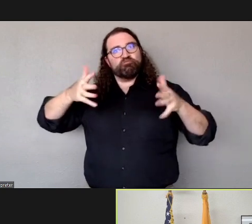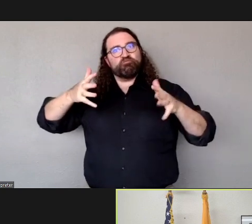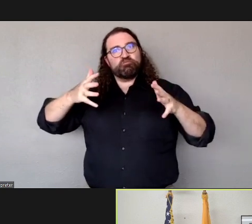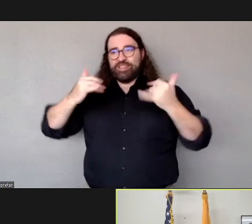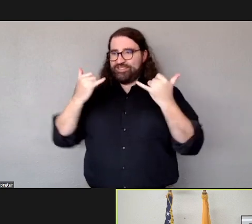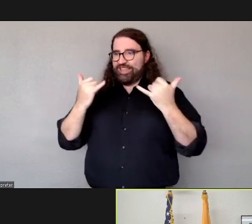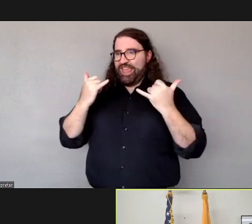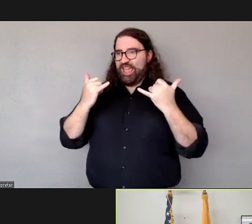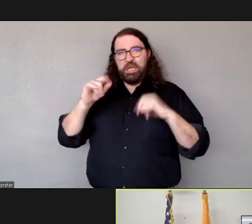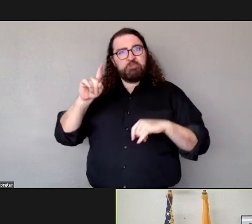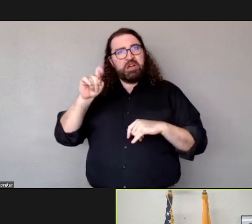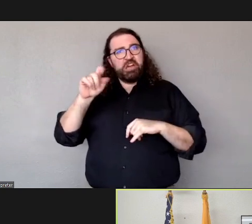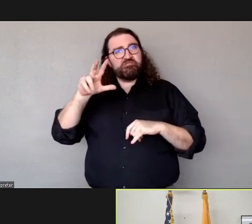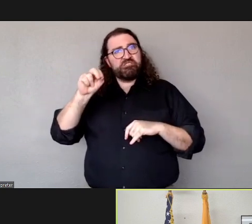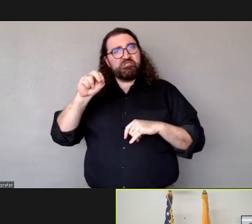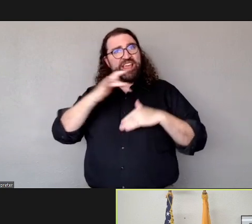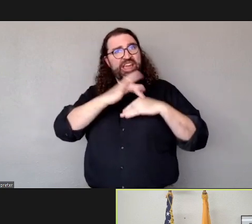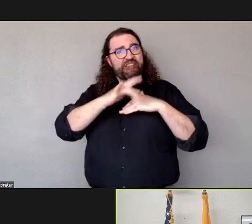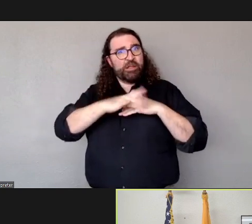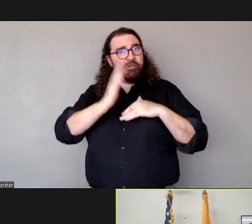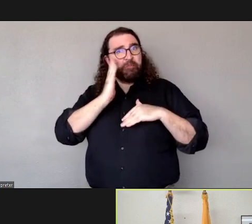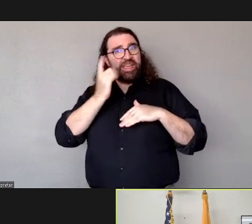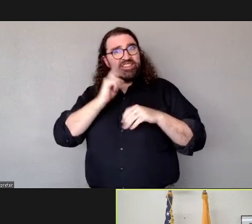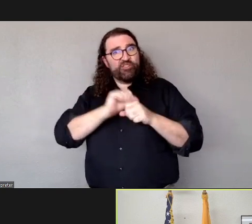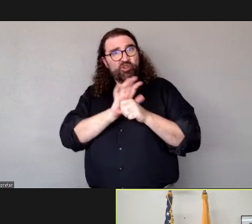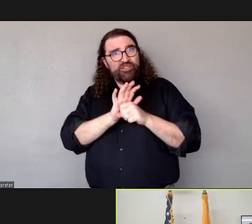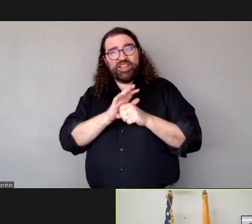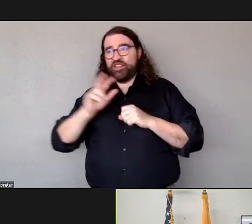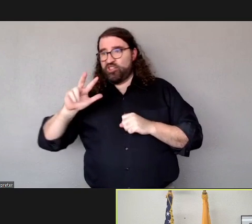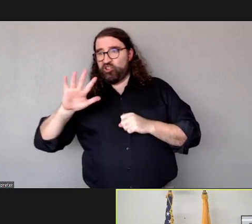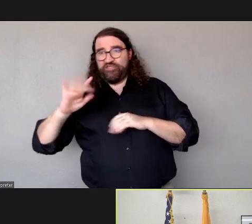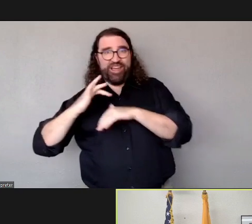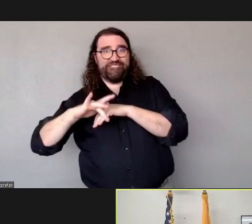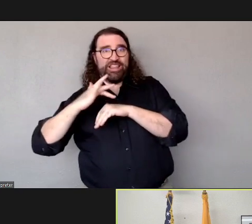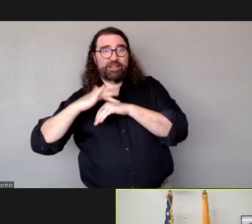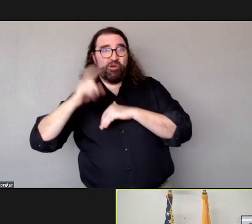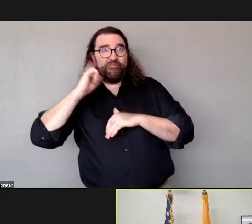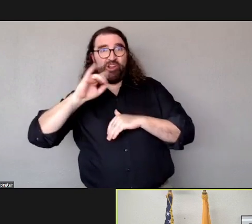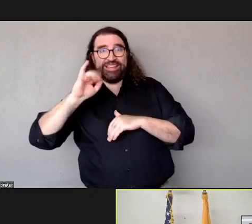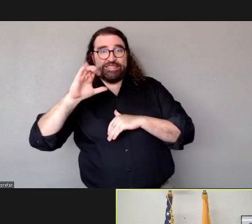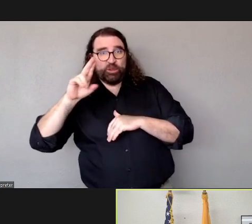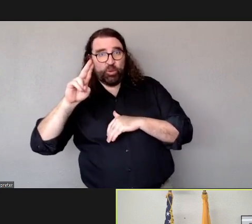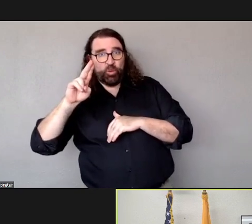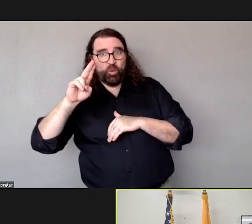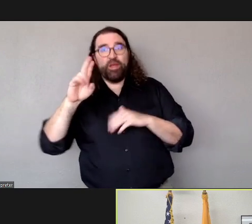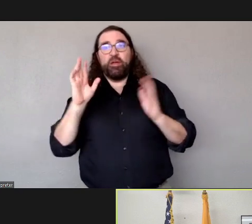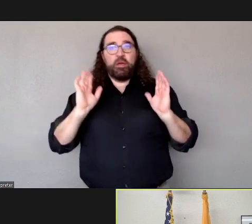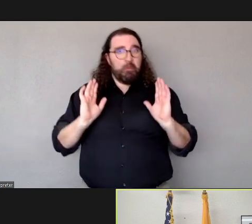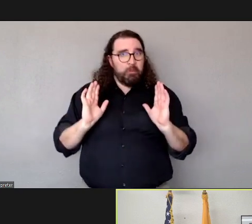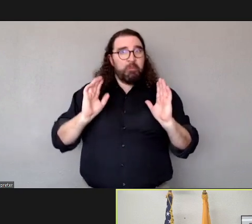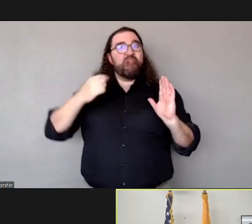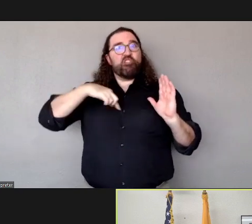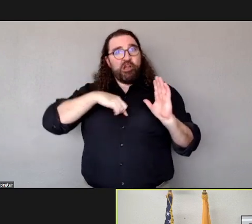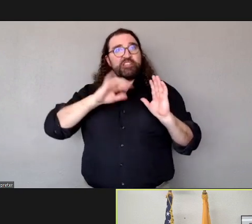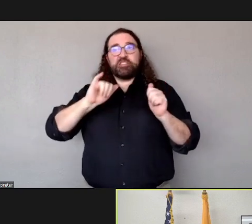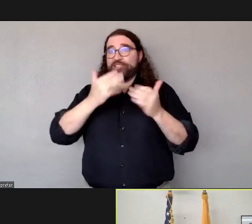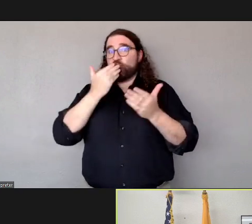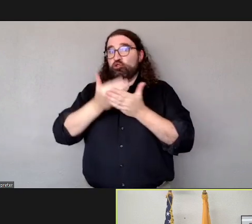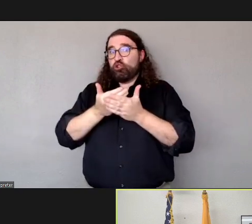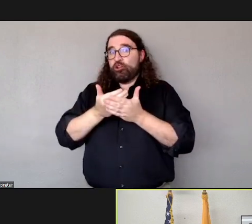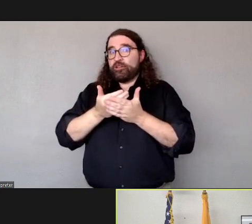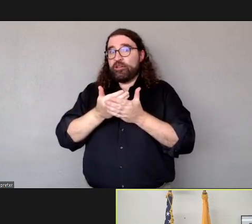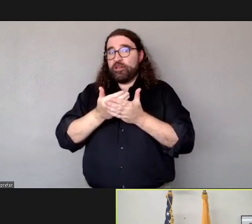today for COVID patients, 35 ICU beds open today. So for us, that's good. But